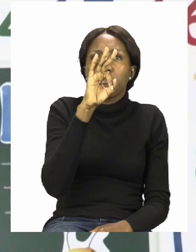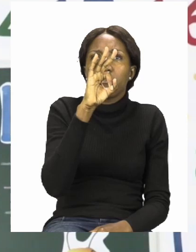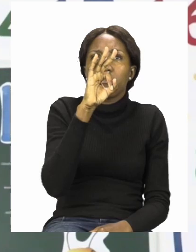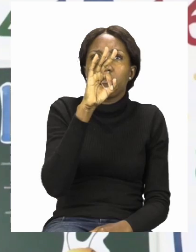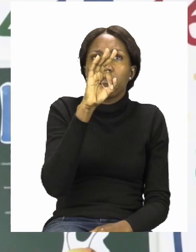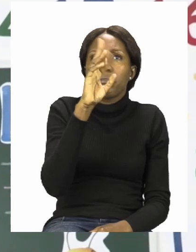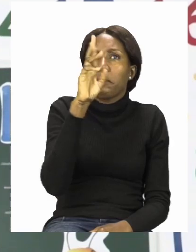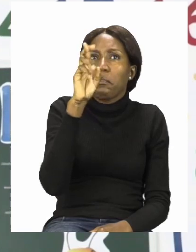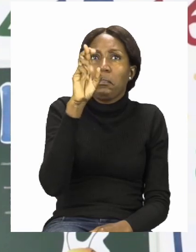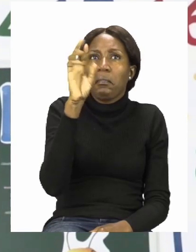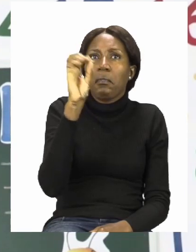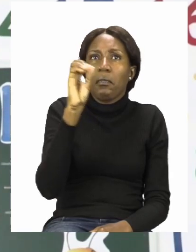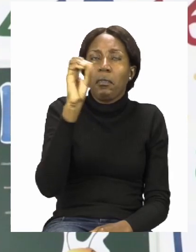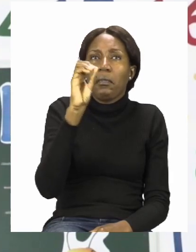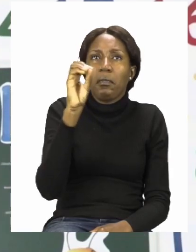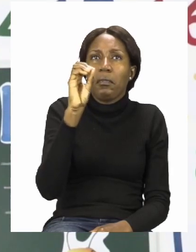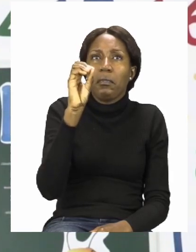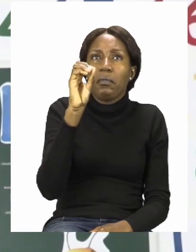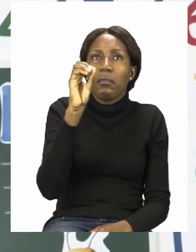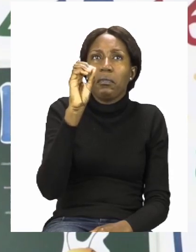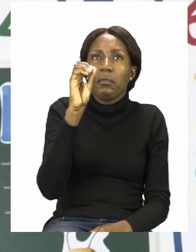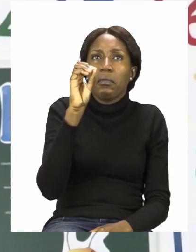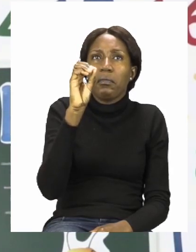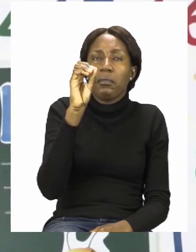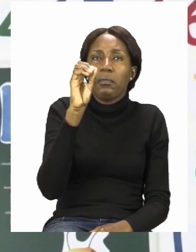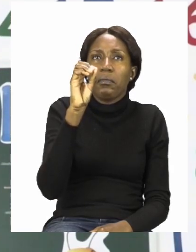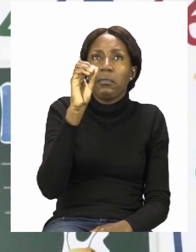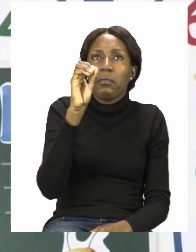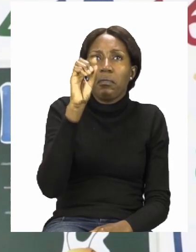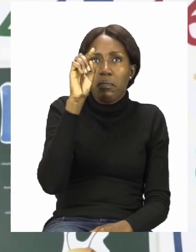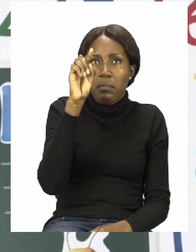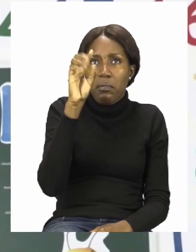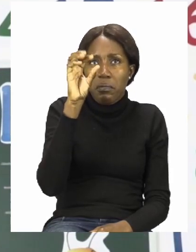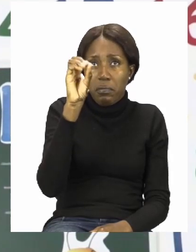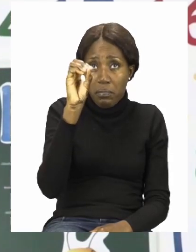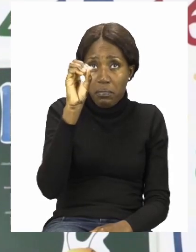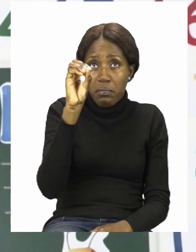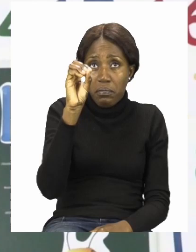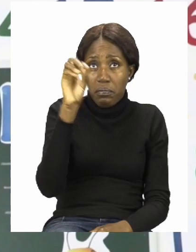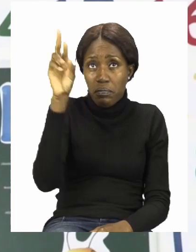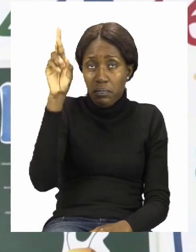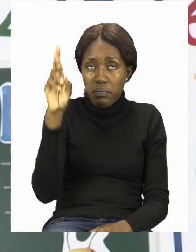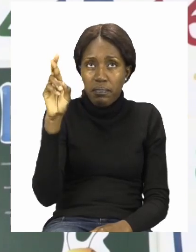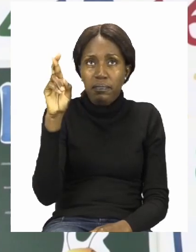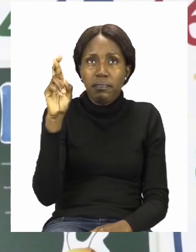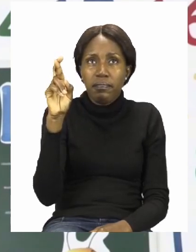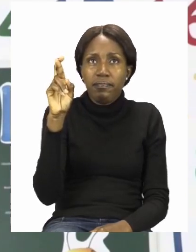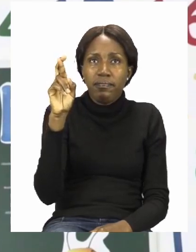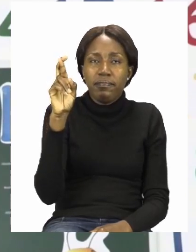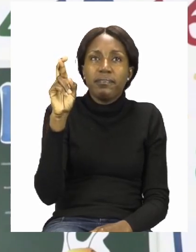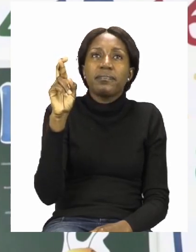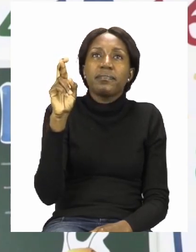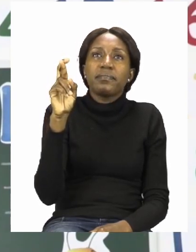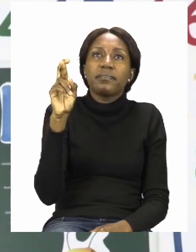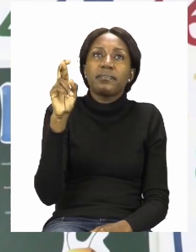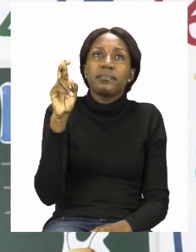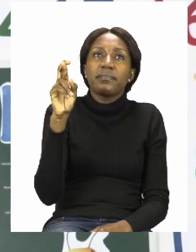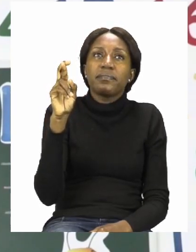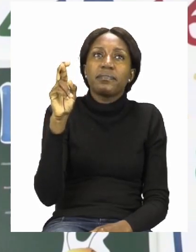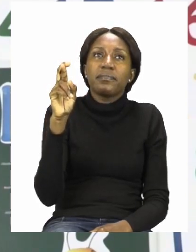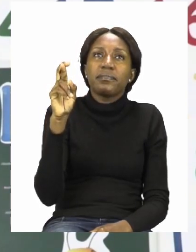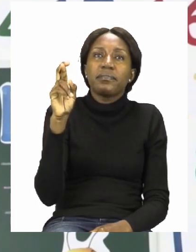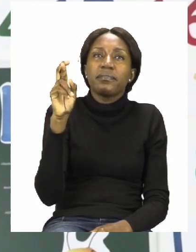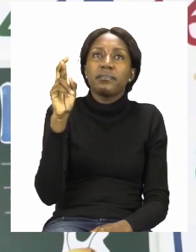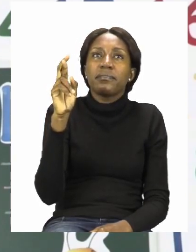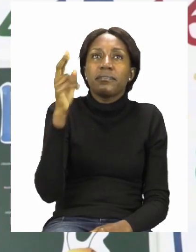r going down. There's an o here, and then there's a r. So we have found our